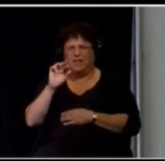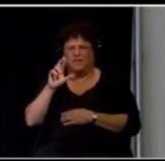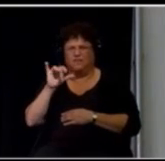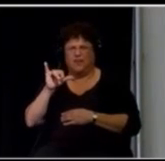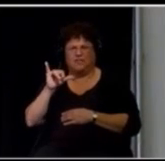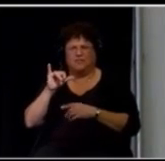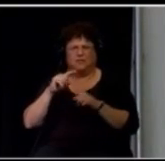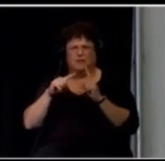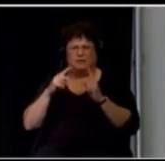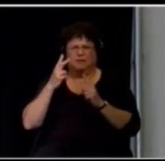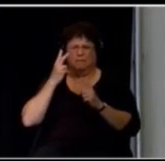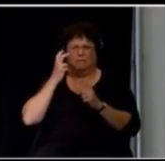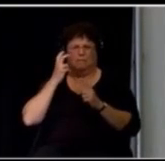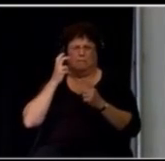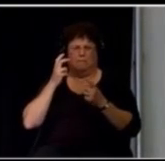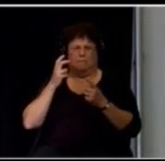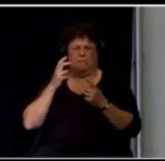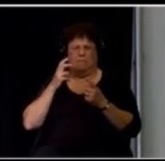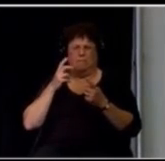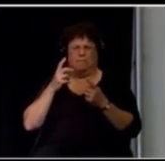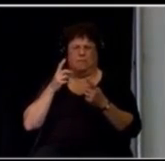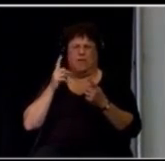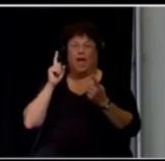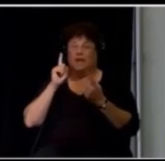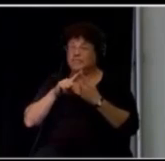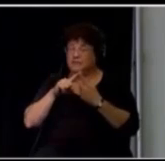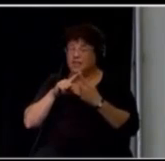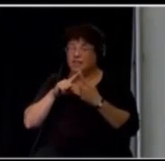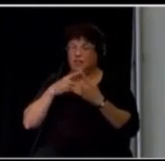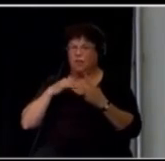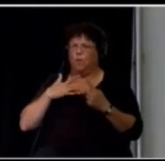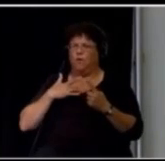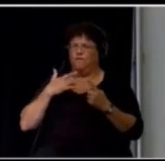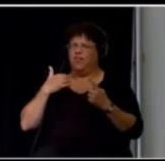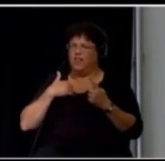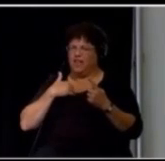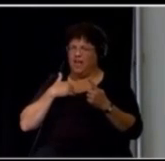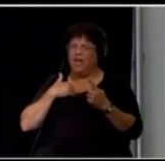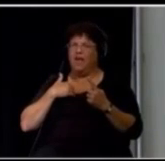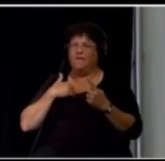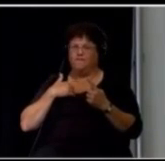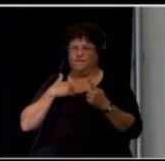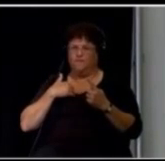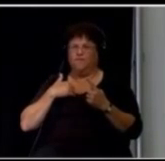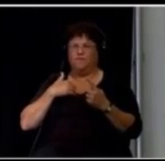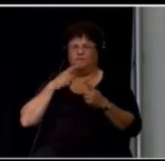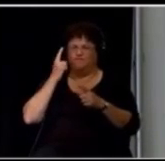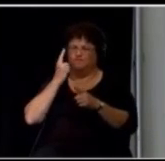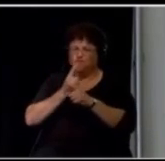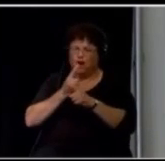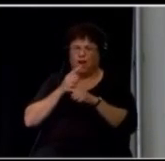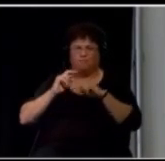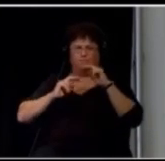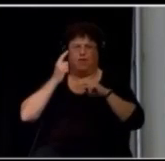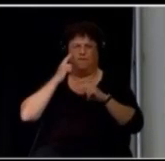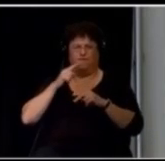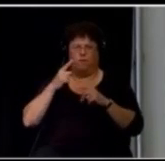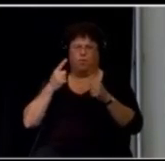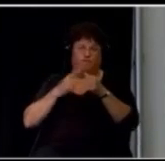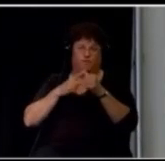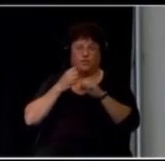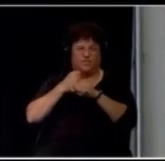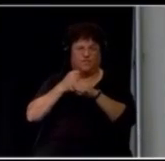But I don't think we should, until we feel we've got a firm handle on Gigafactory 1, we don't